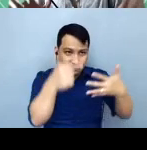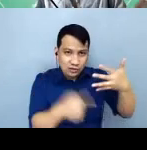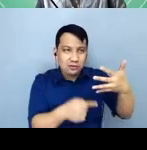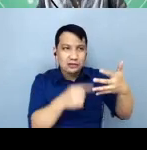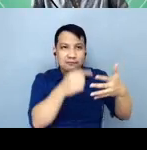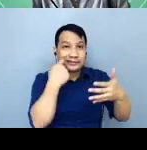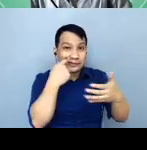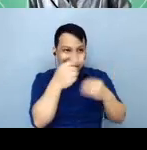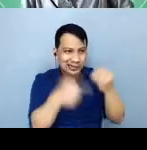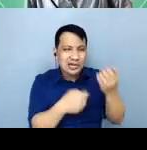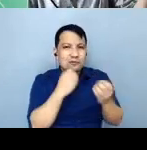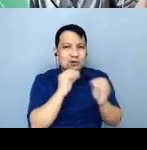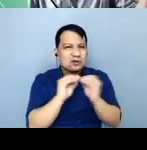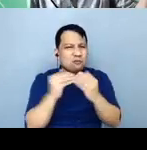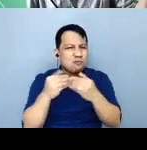lot.